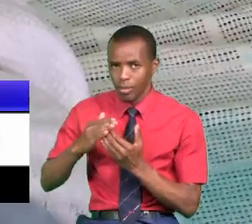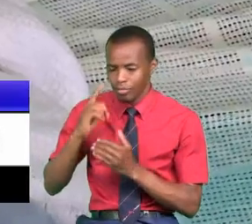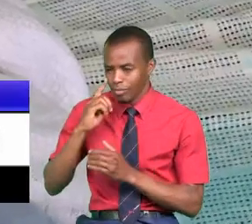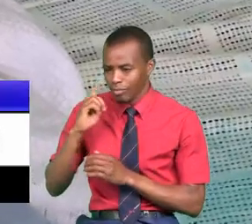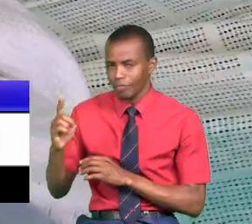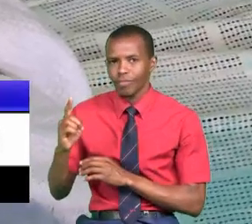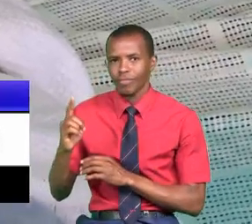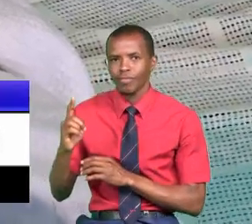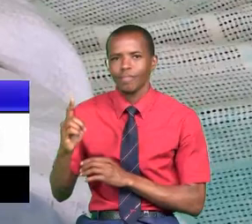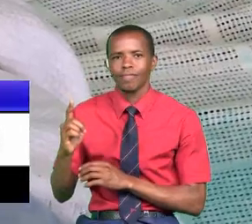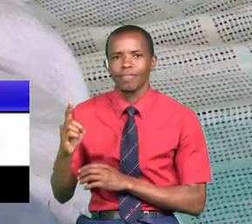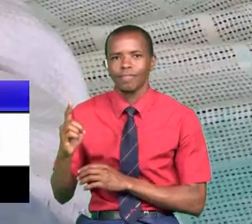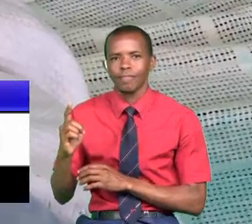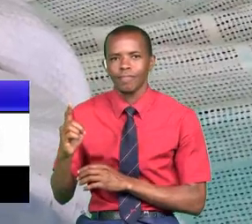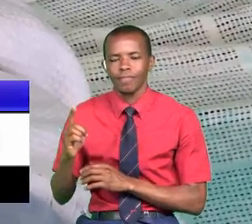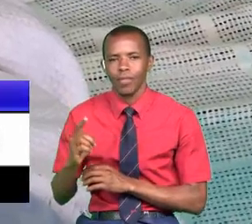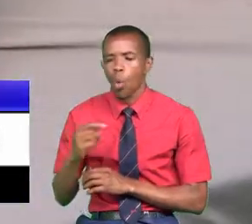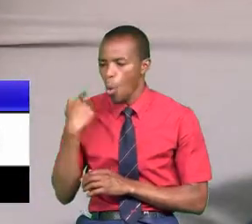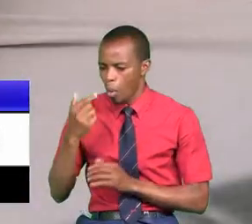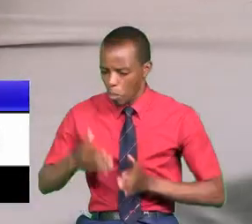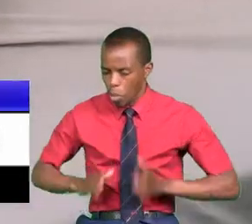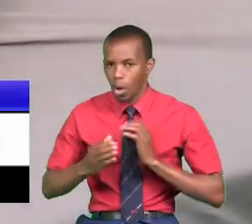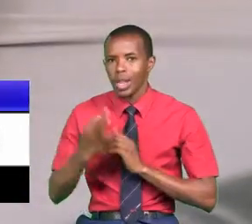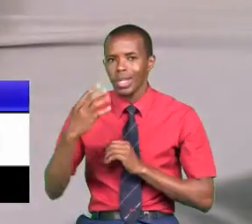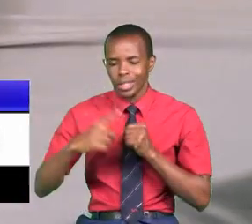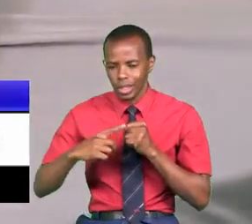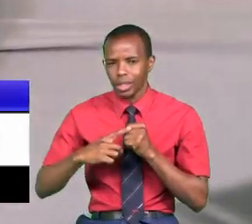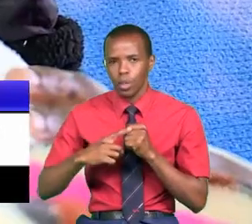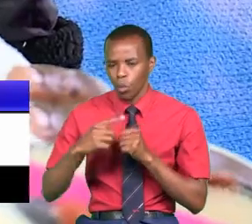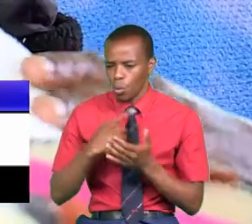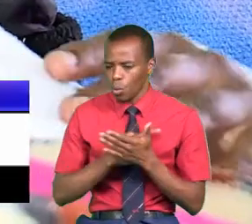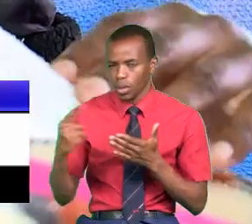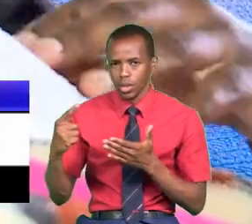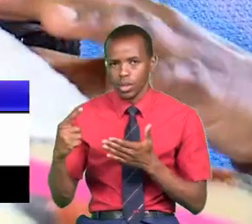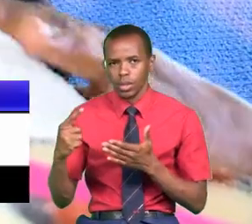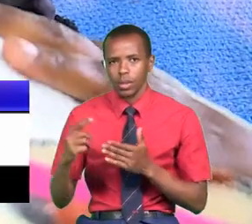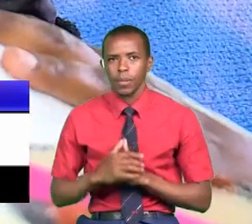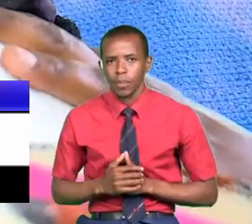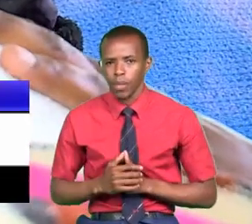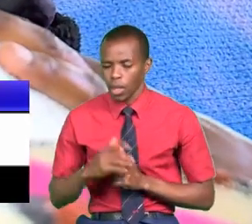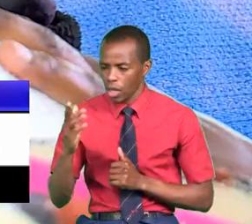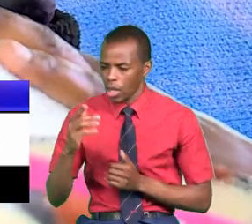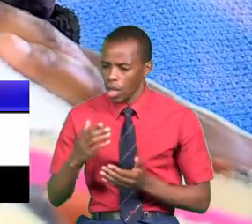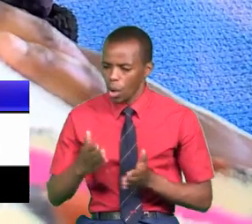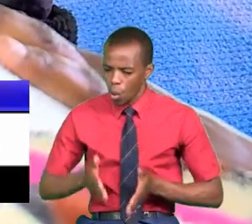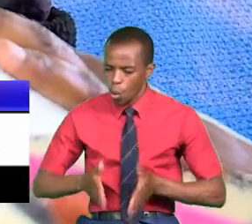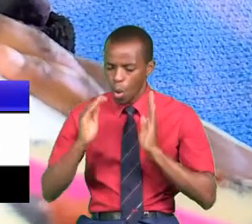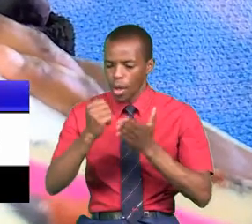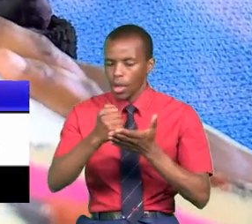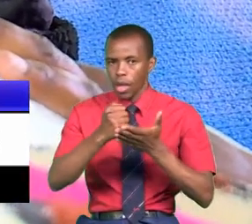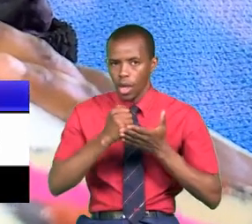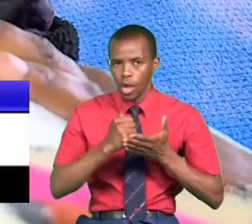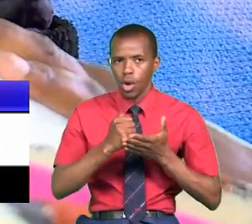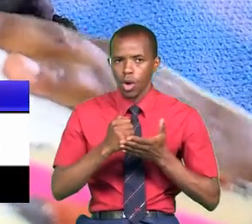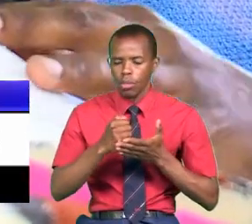contact with newborns born before 37 weeks of gestation. hii method imenisaidia kwa sababu naona weight